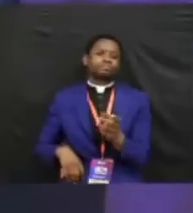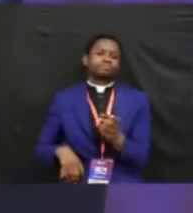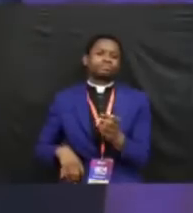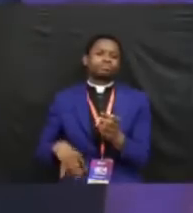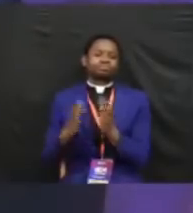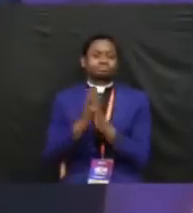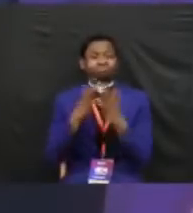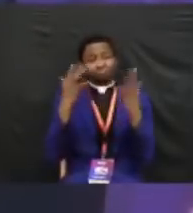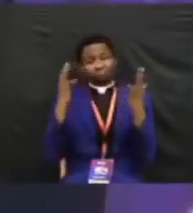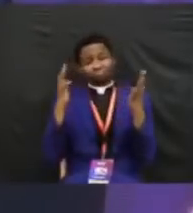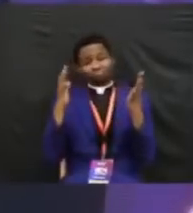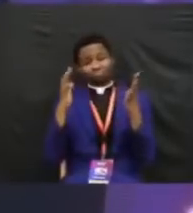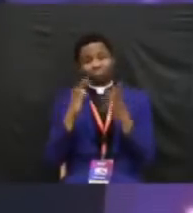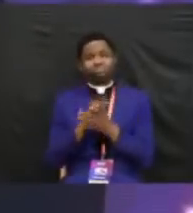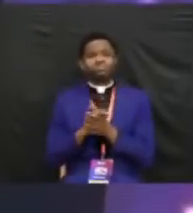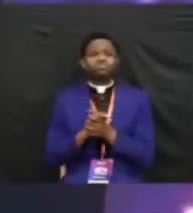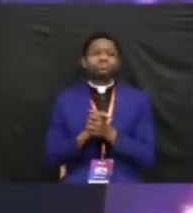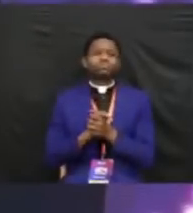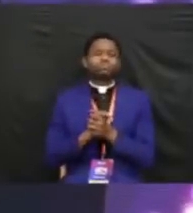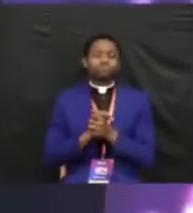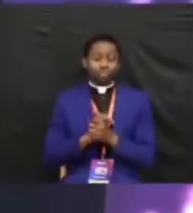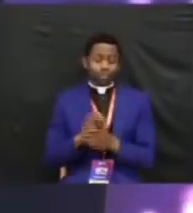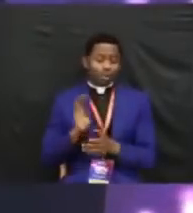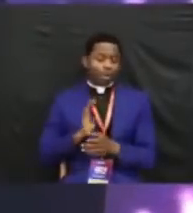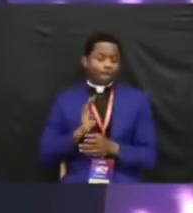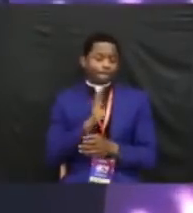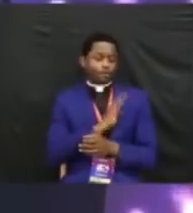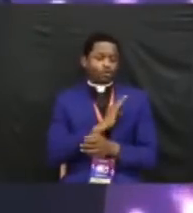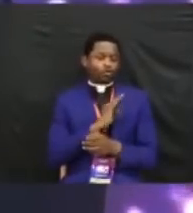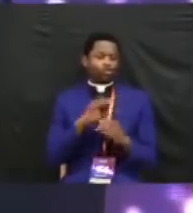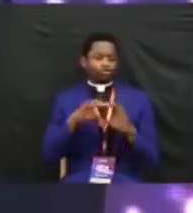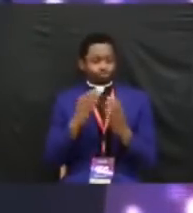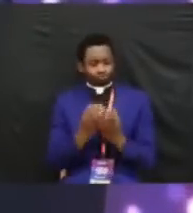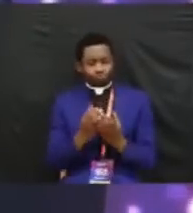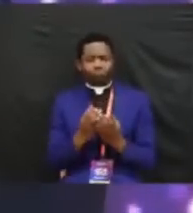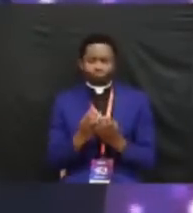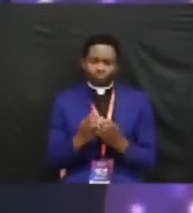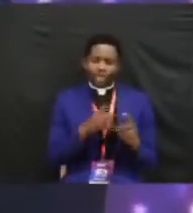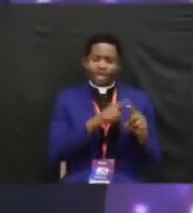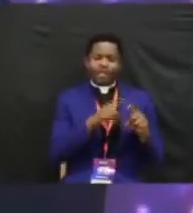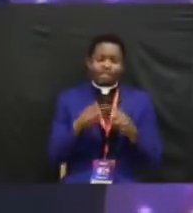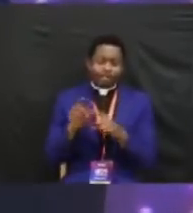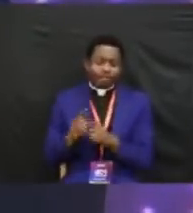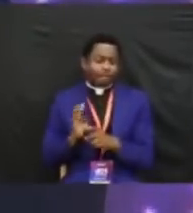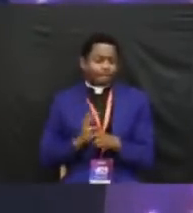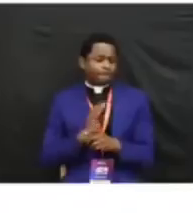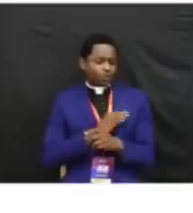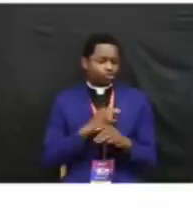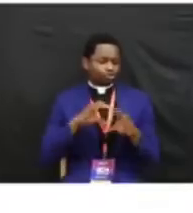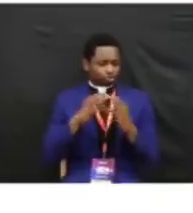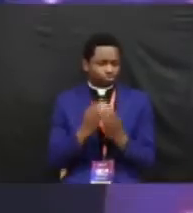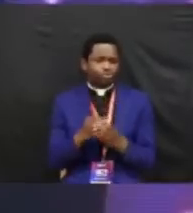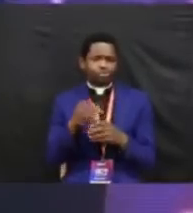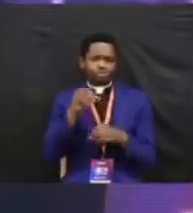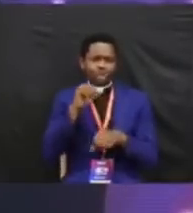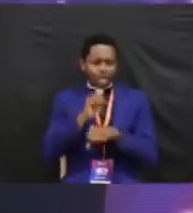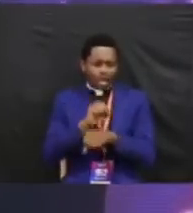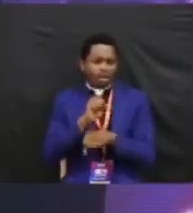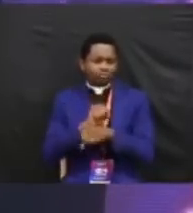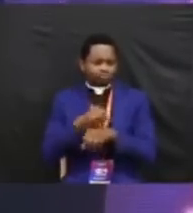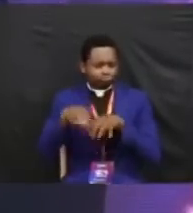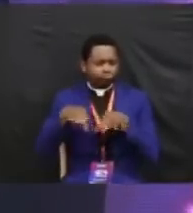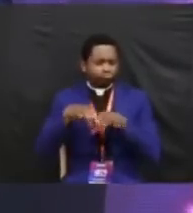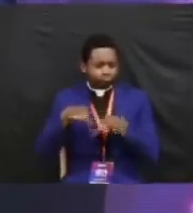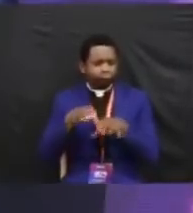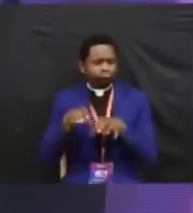Now the boards and committees, the various boards and committees perform creditably well in their